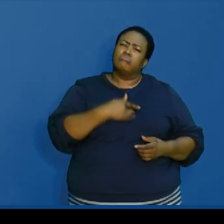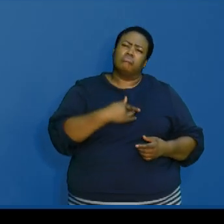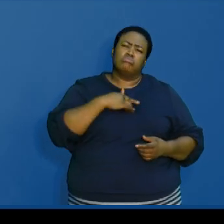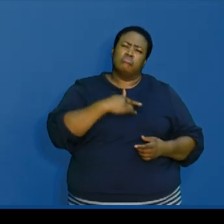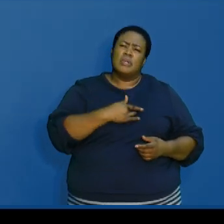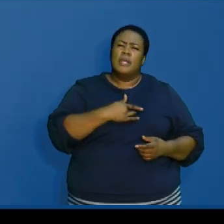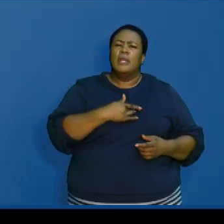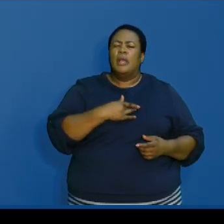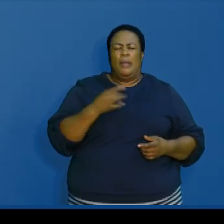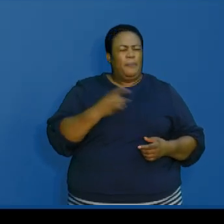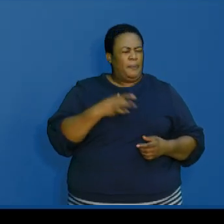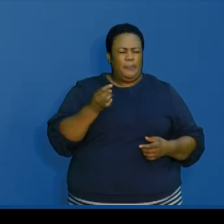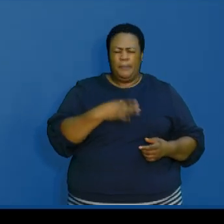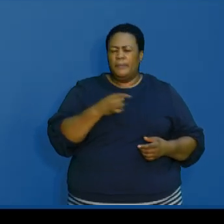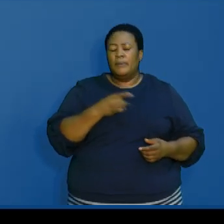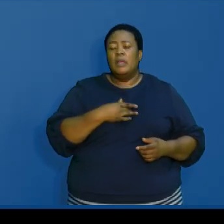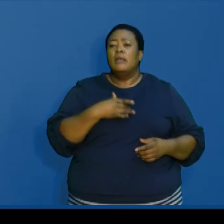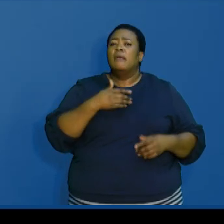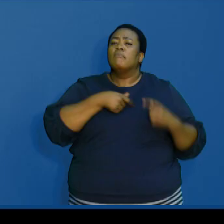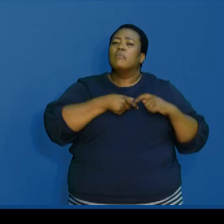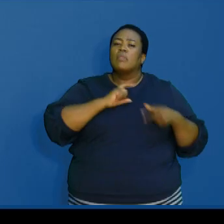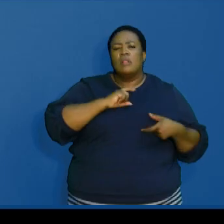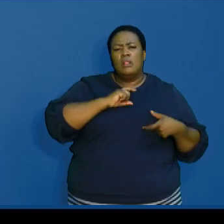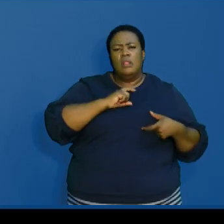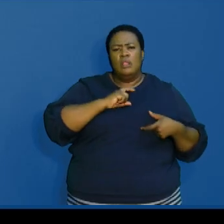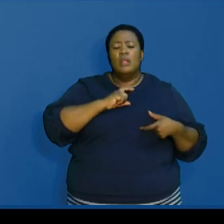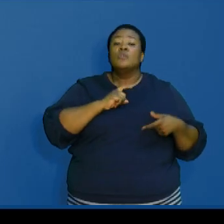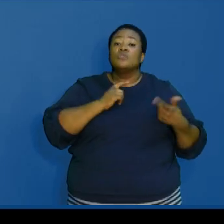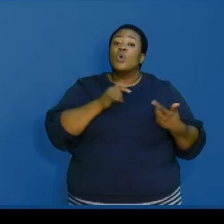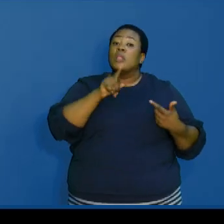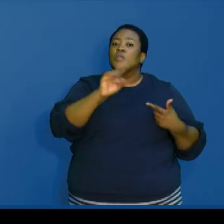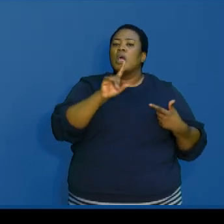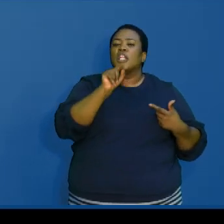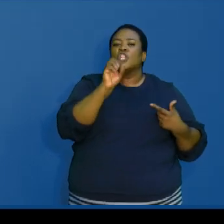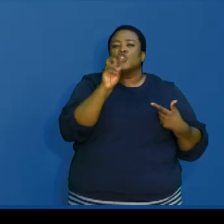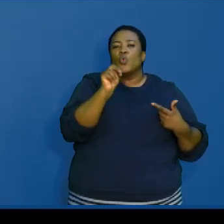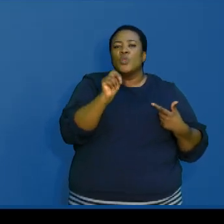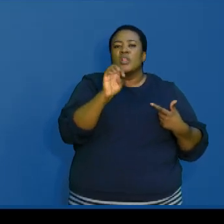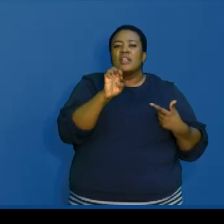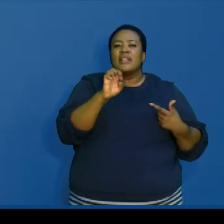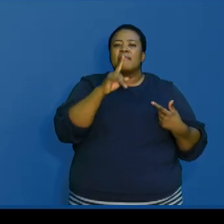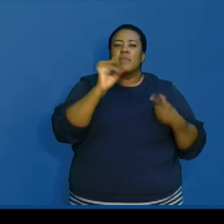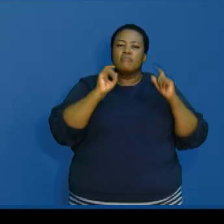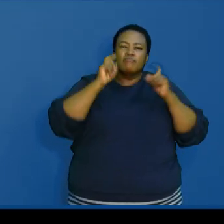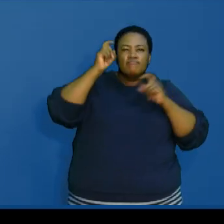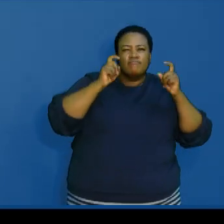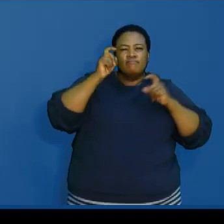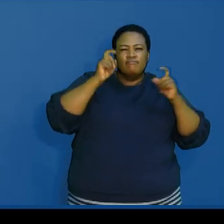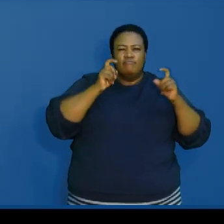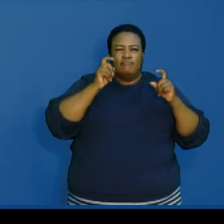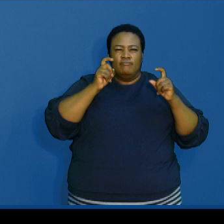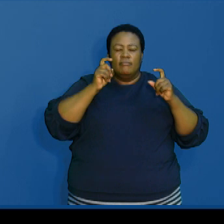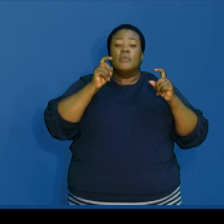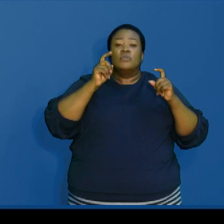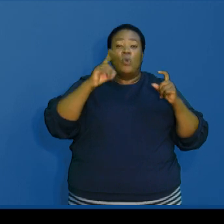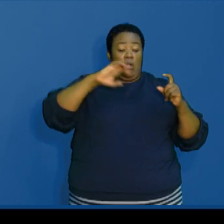much pain. I'm hurting." That is what we call tone. It is an emotion a character uses to